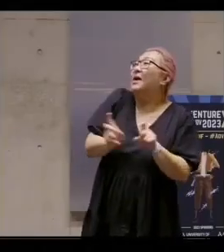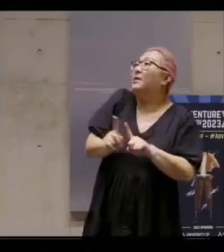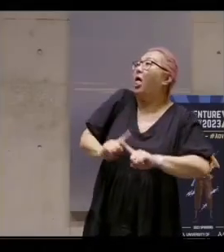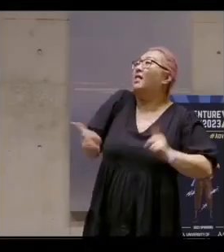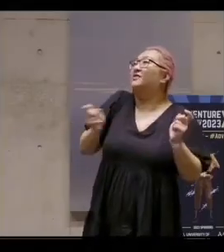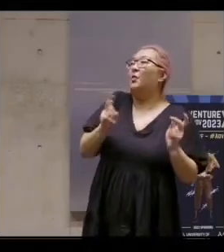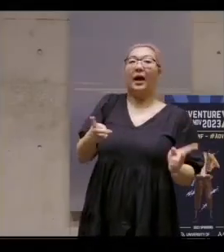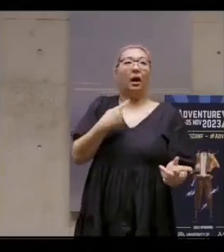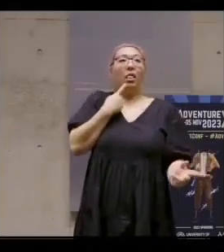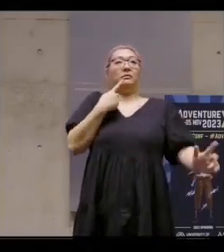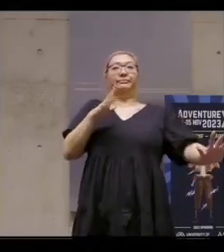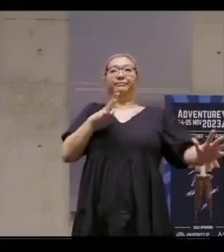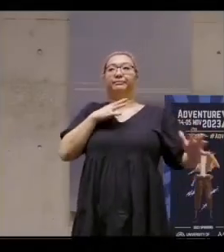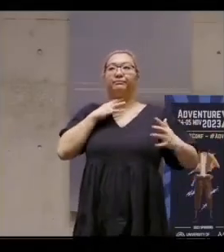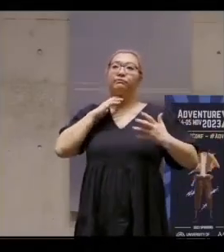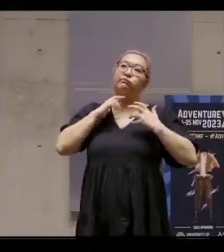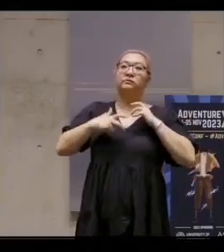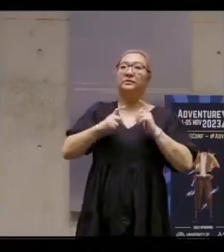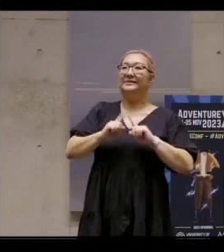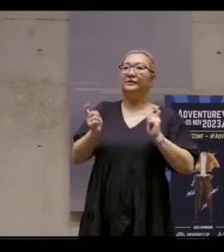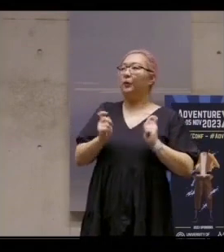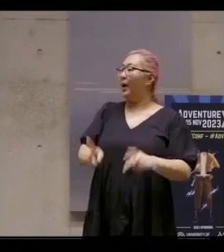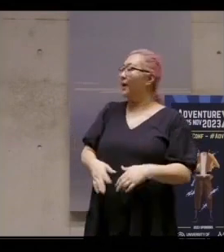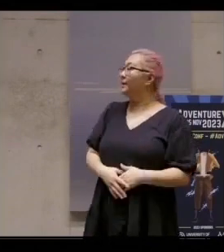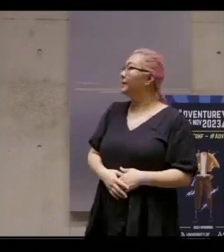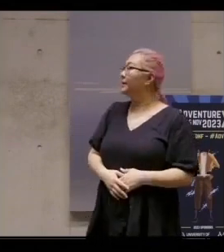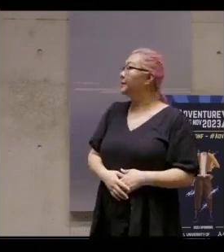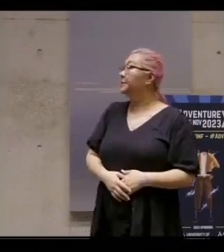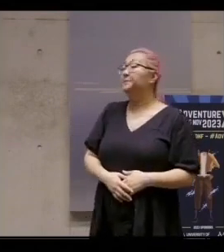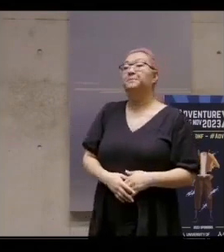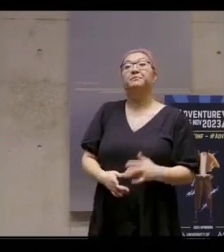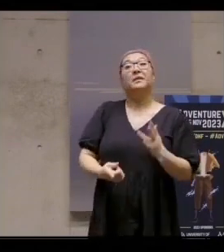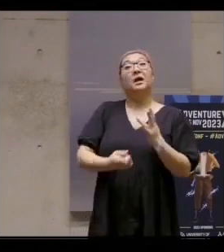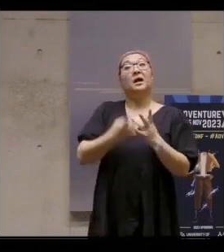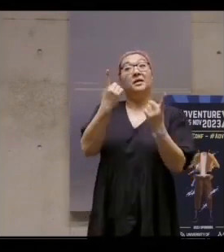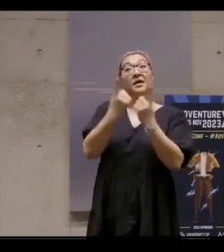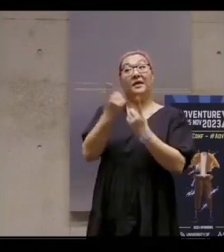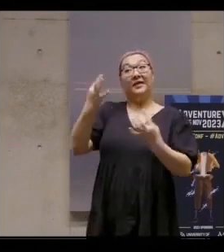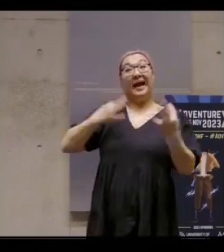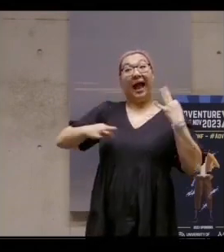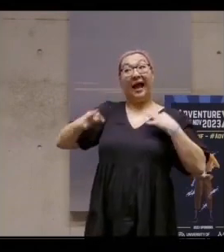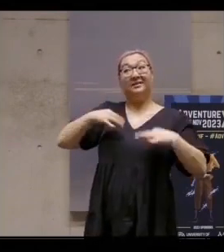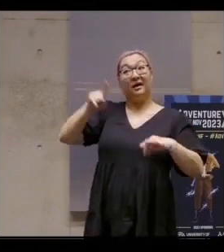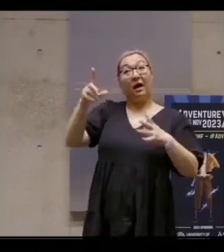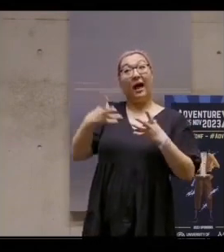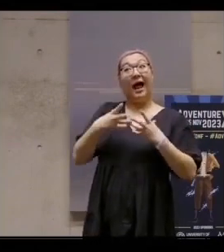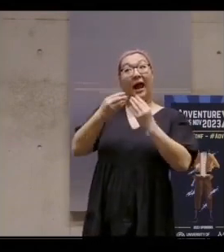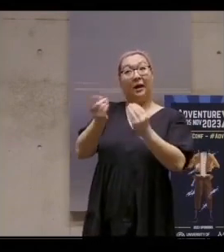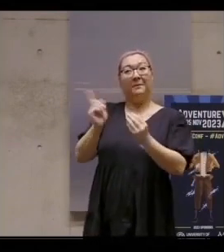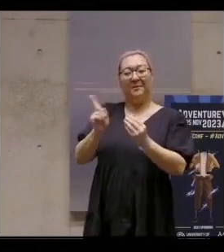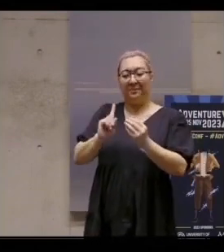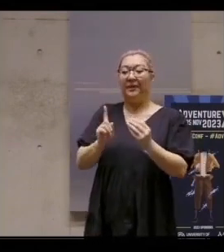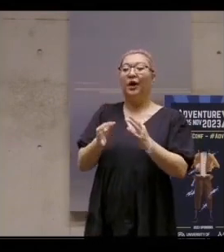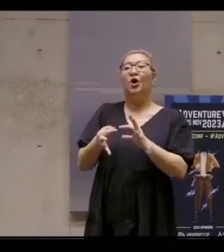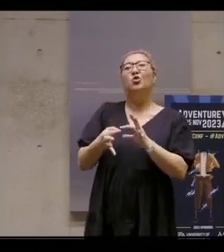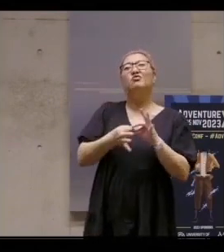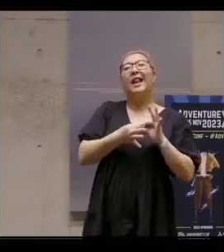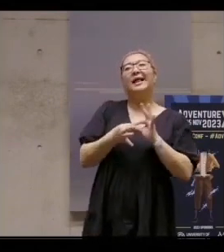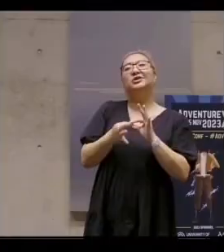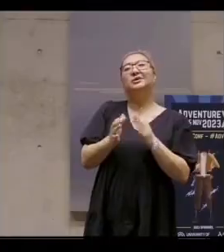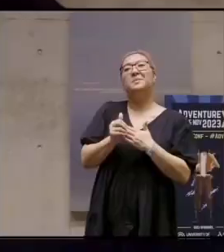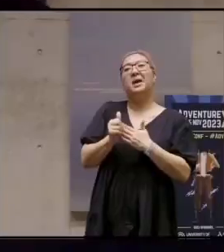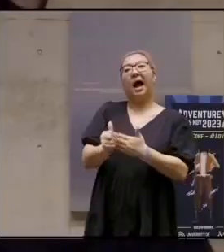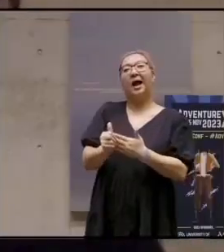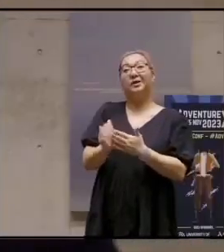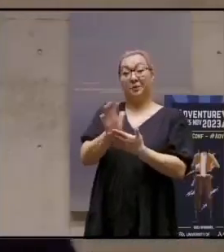And the other thing that the actors would find useful in the script are like relationship guides. What